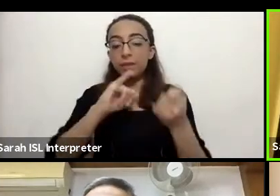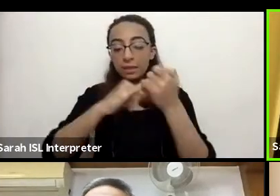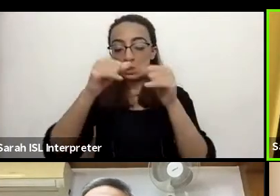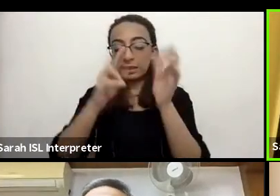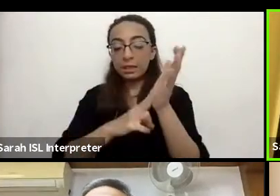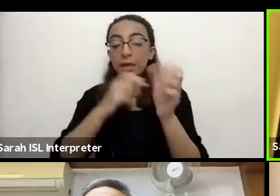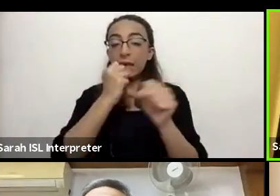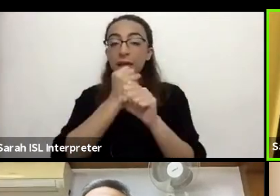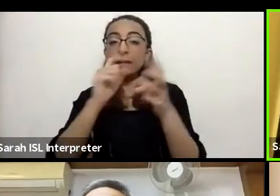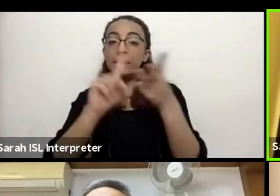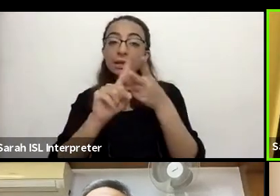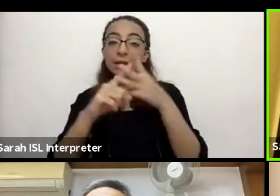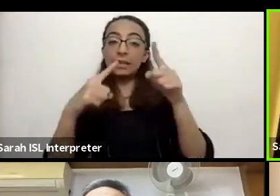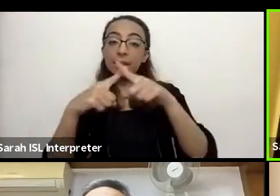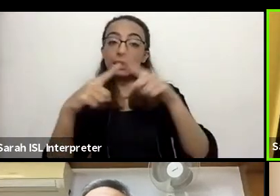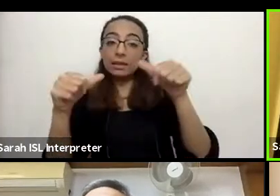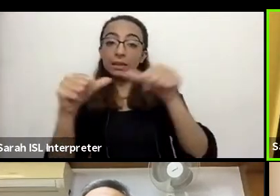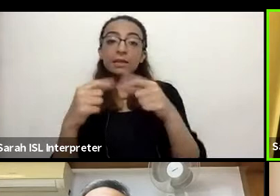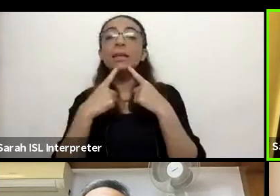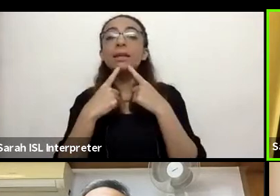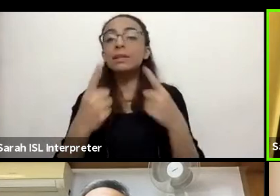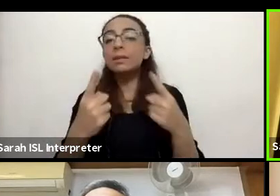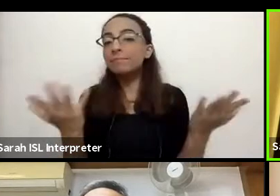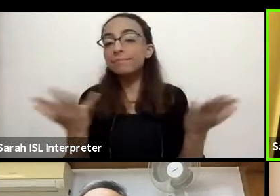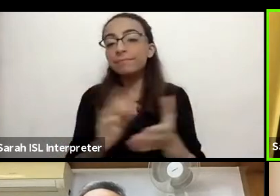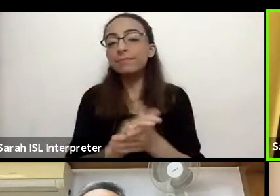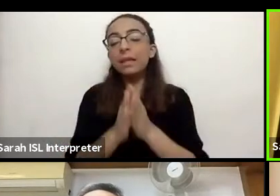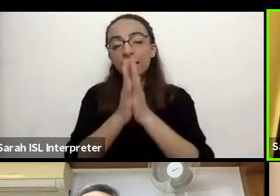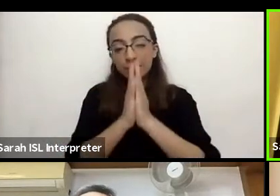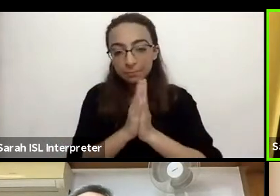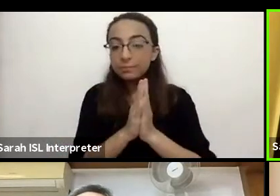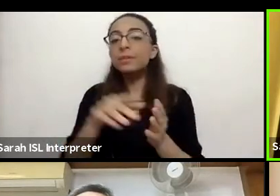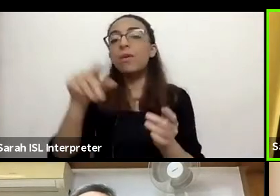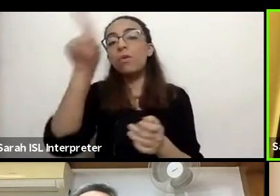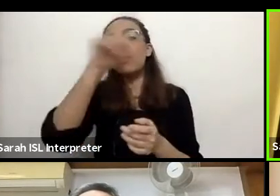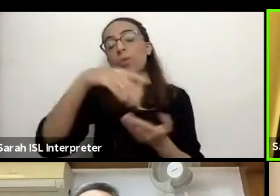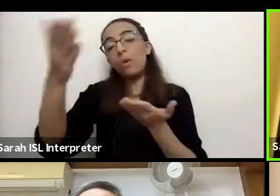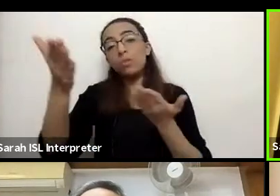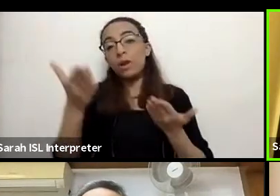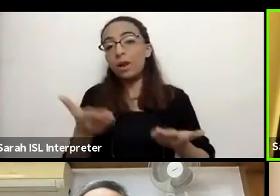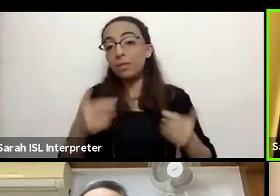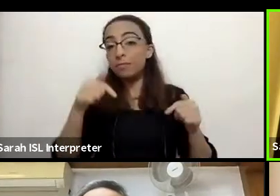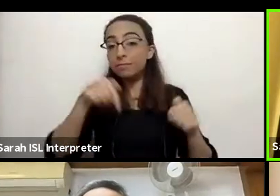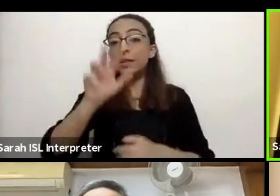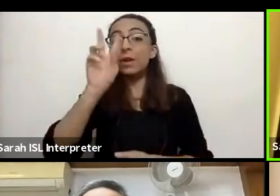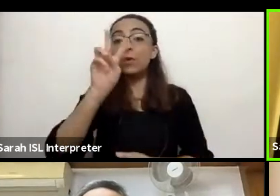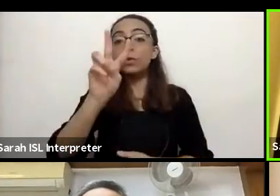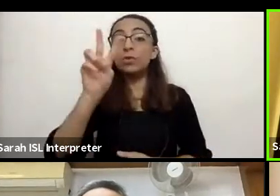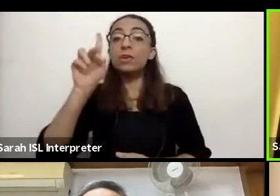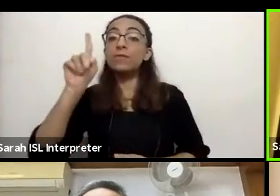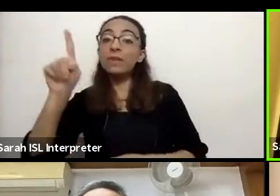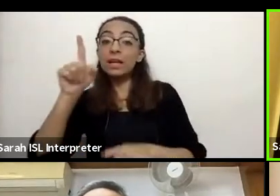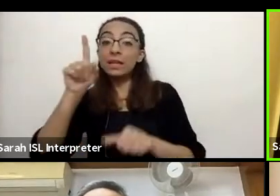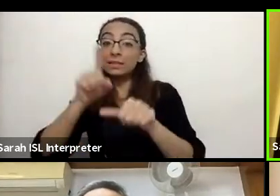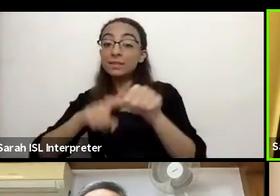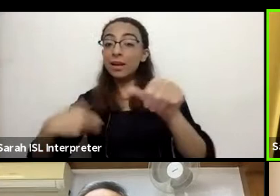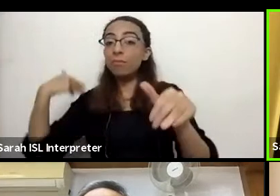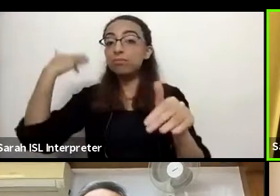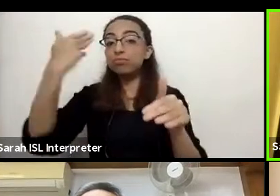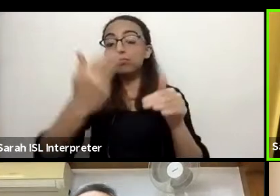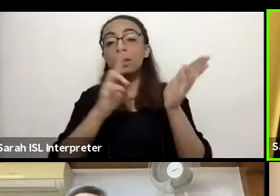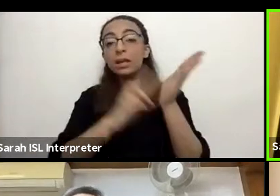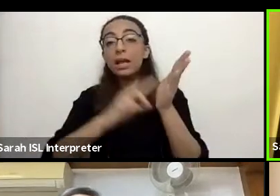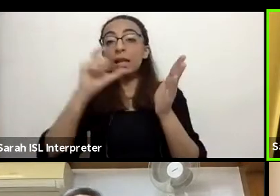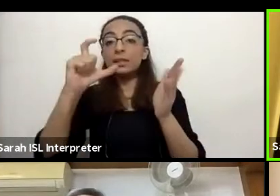Namaskar and a warm welcome to each one of you to the 21st